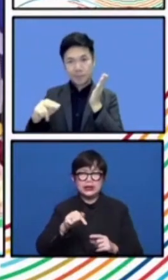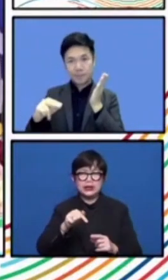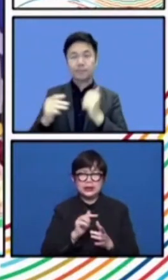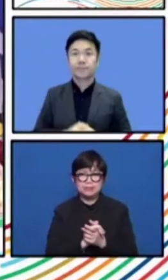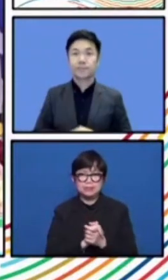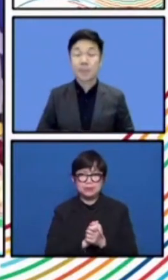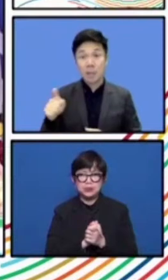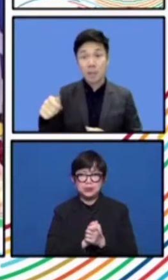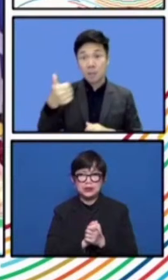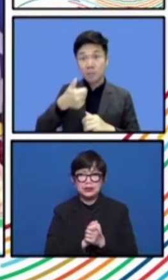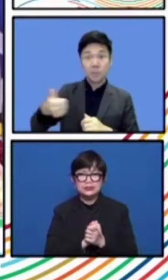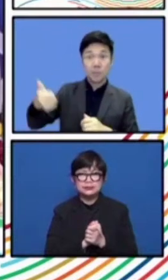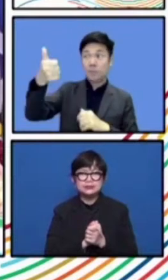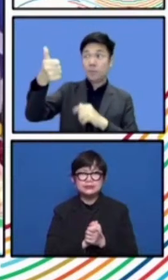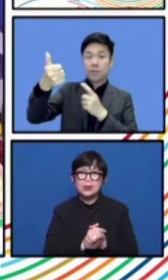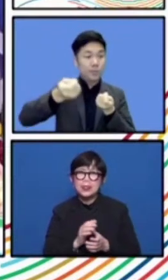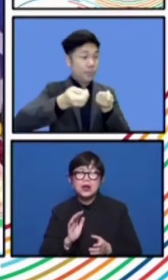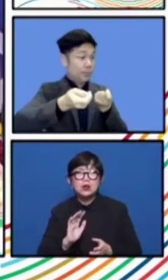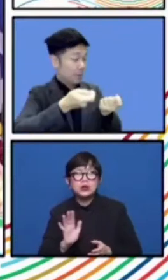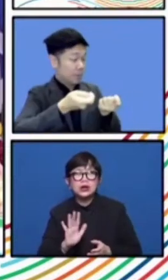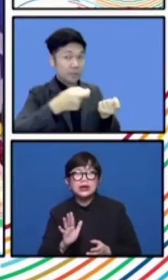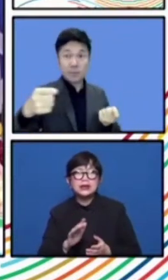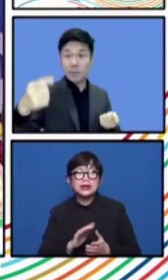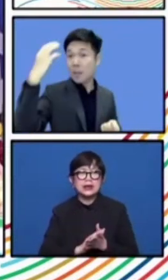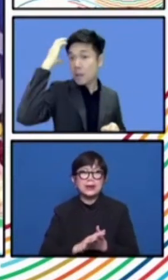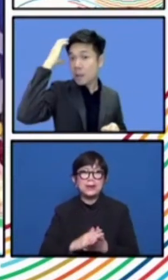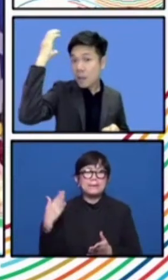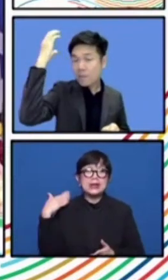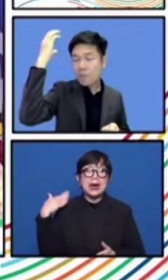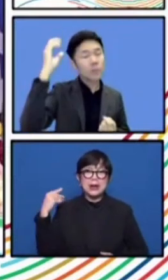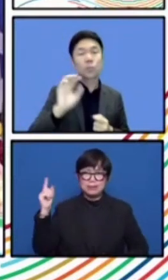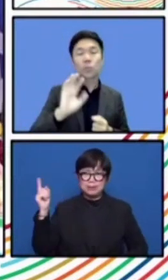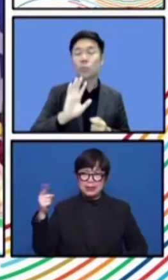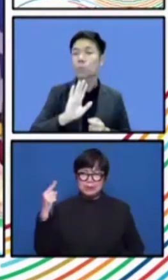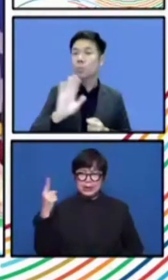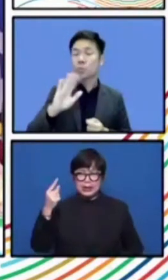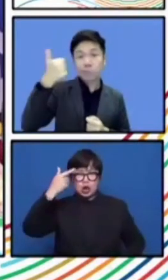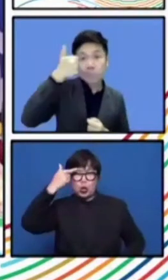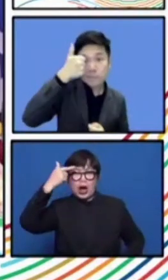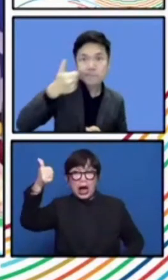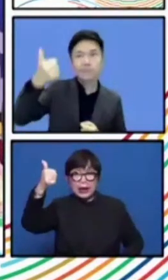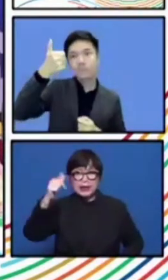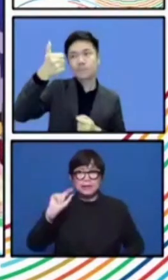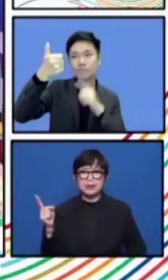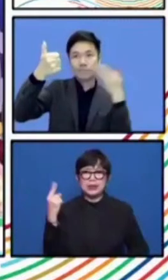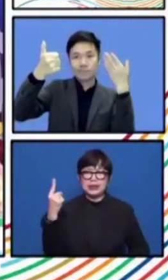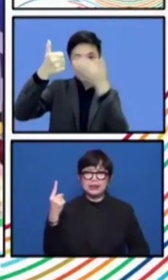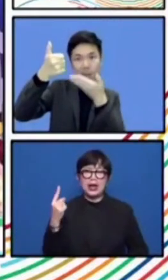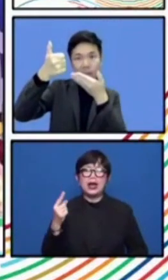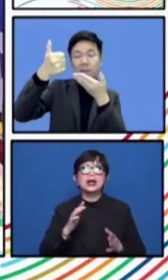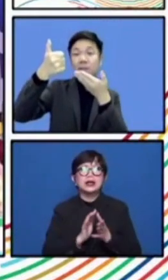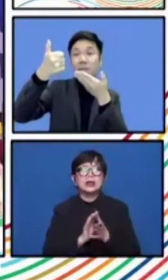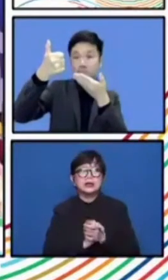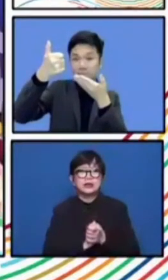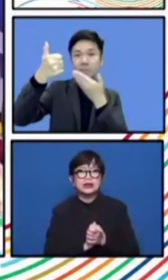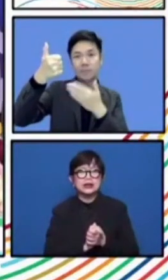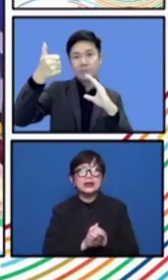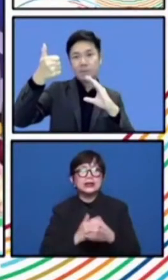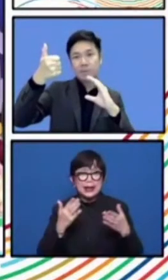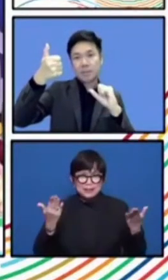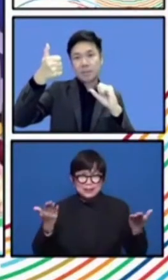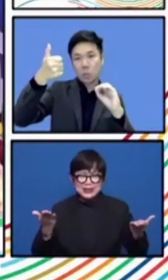officer or government expert it was headed by an independent expert from a non-governmental